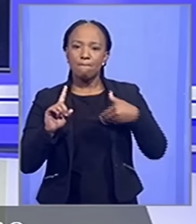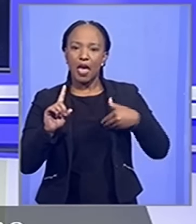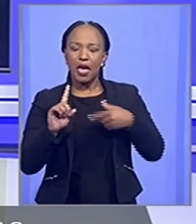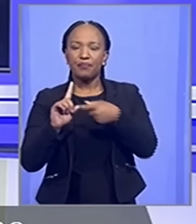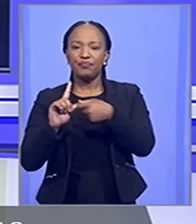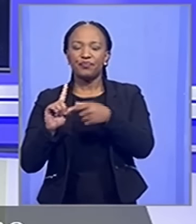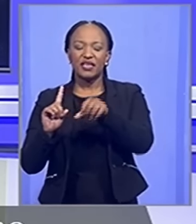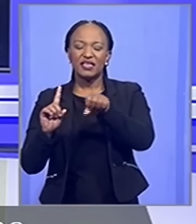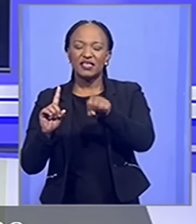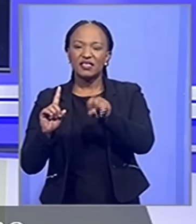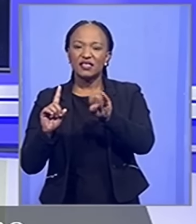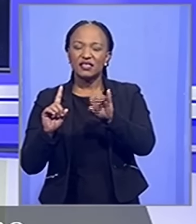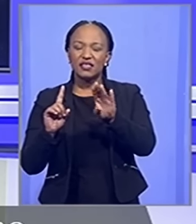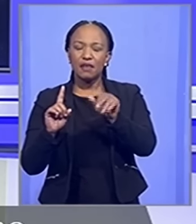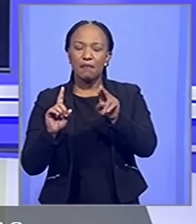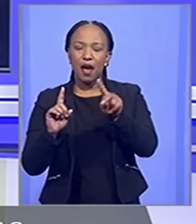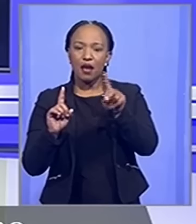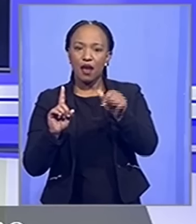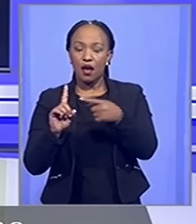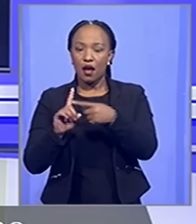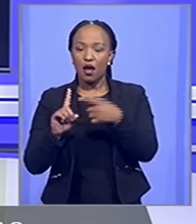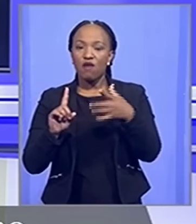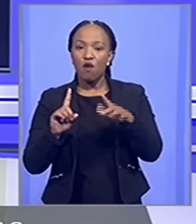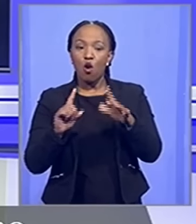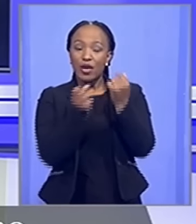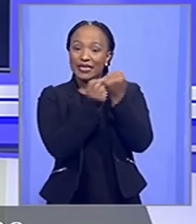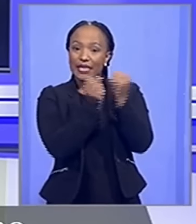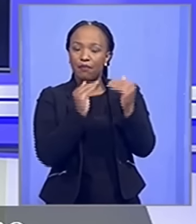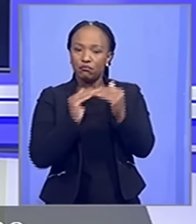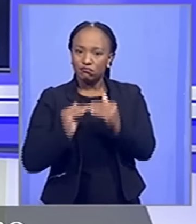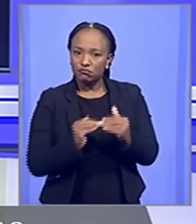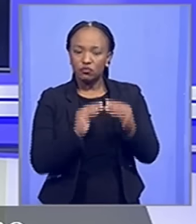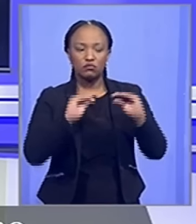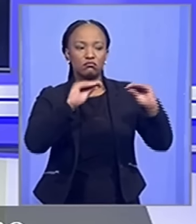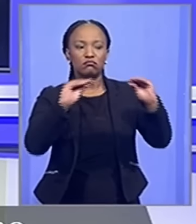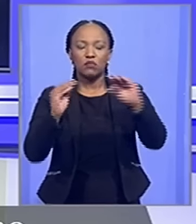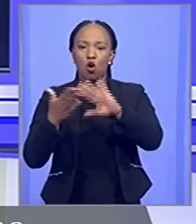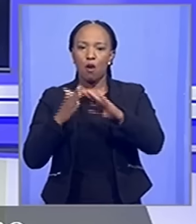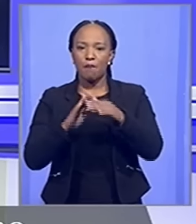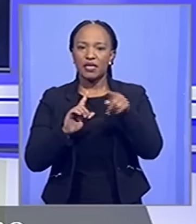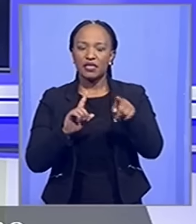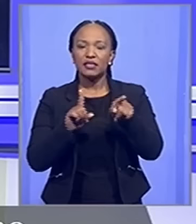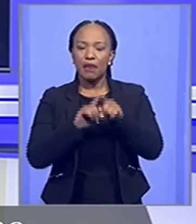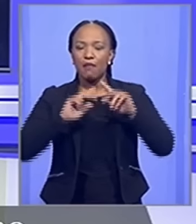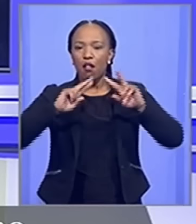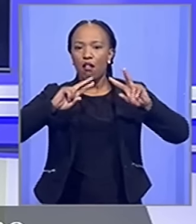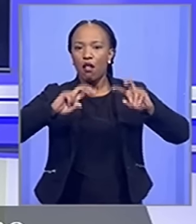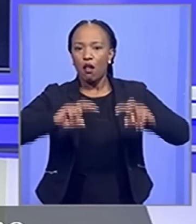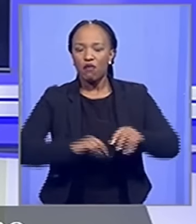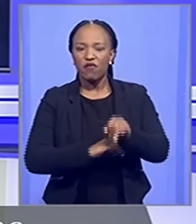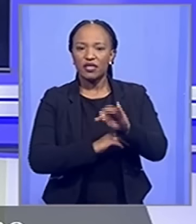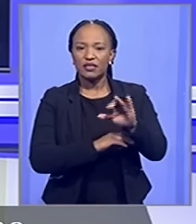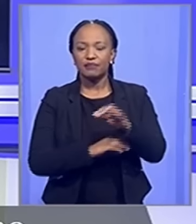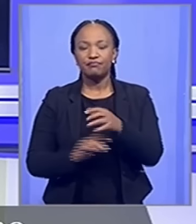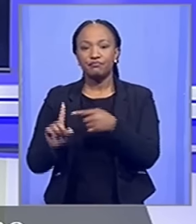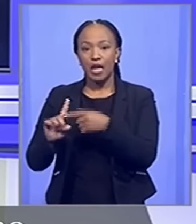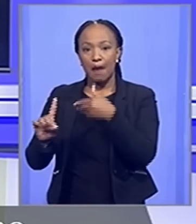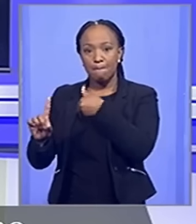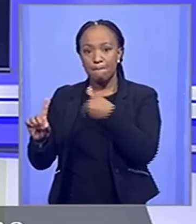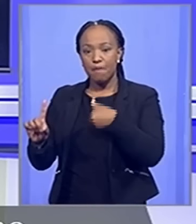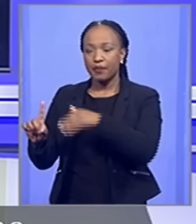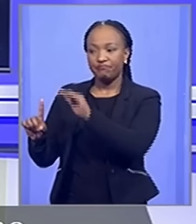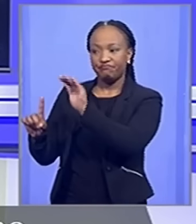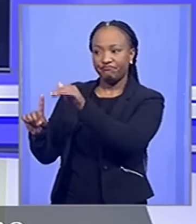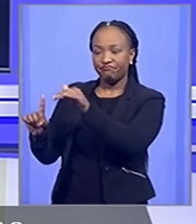mokaedi kakaretso wa tsa thuto ya baagi ya demokrasi dipatlisiso le kitso kwa IEC. Maitso Madume o amogetswe